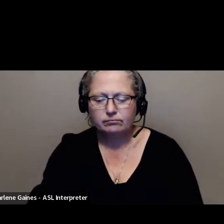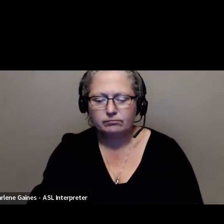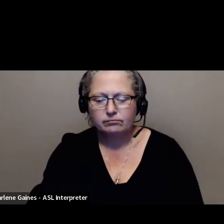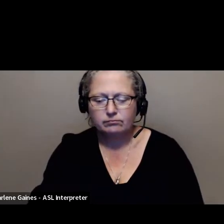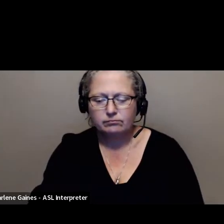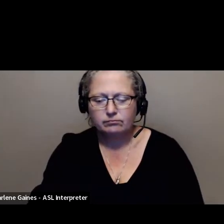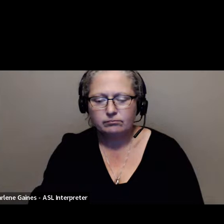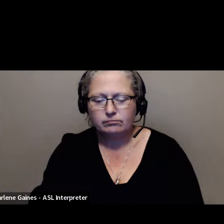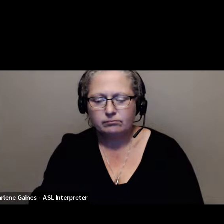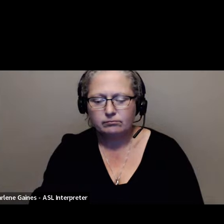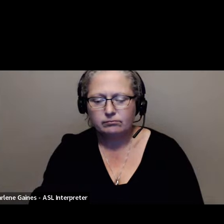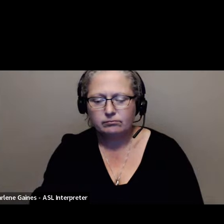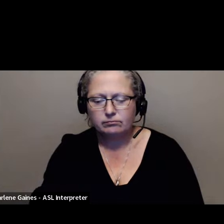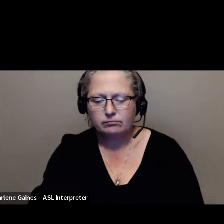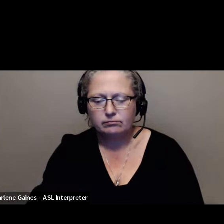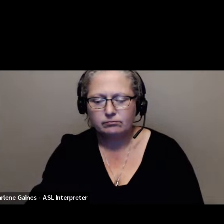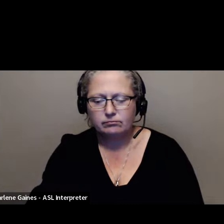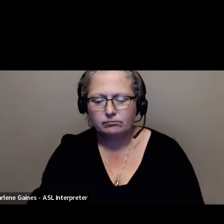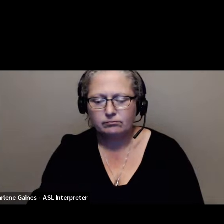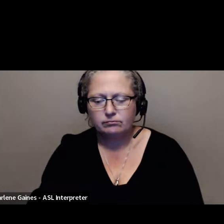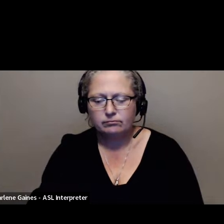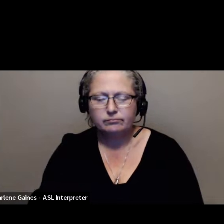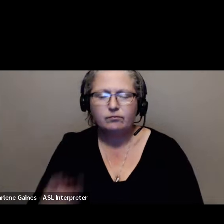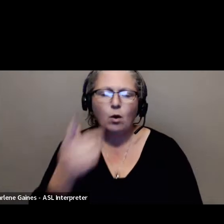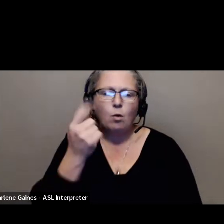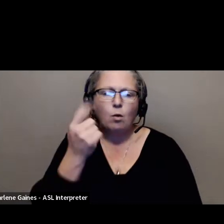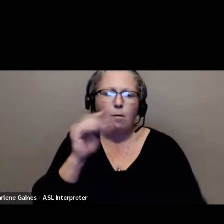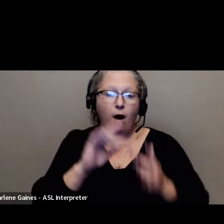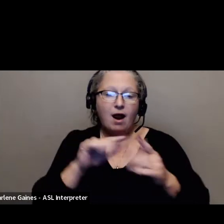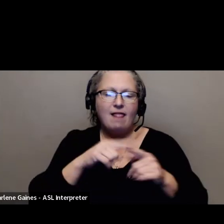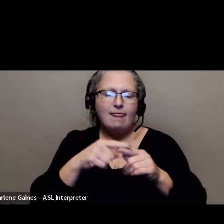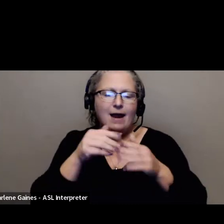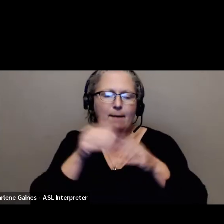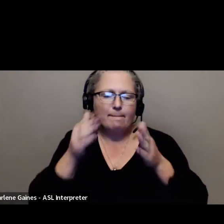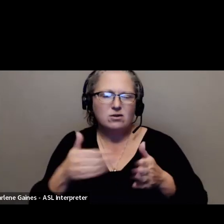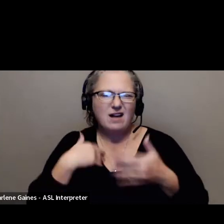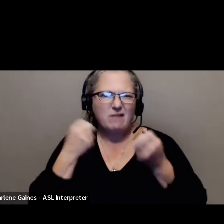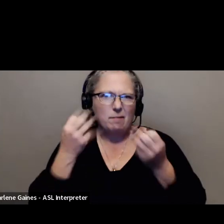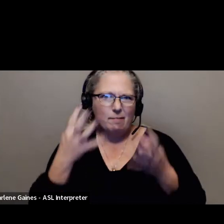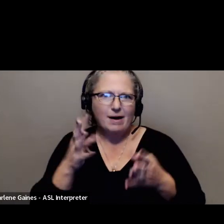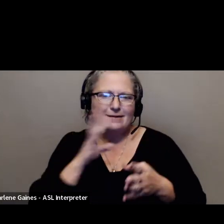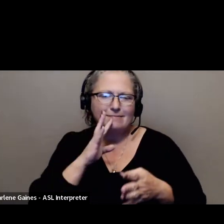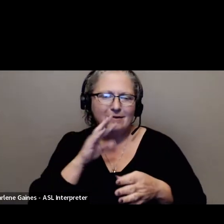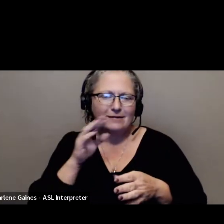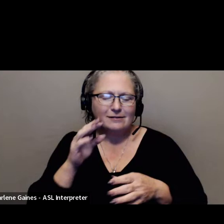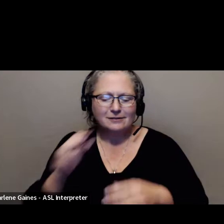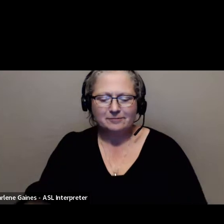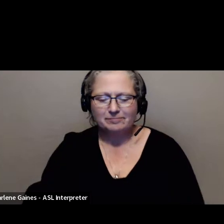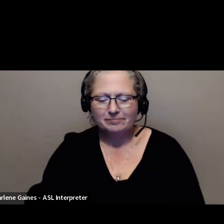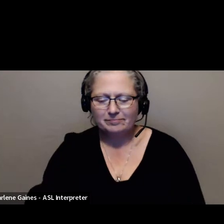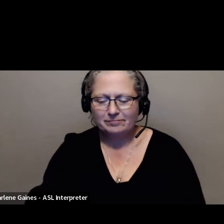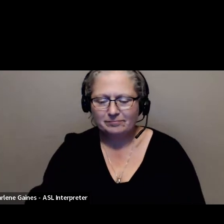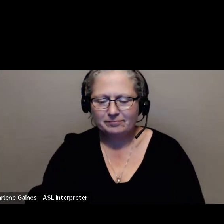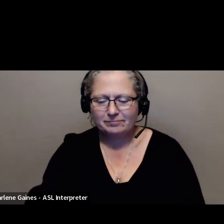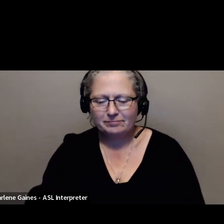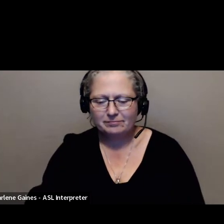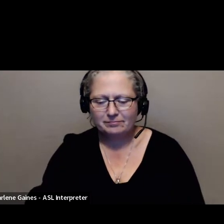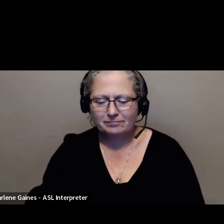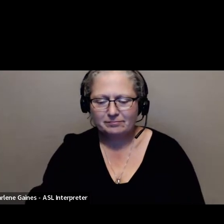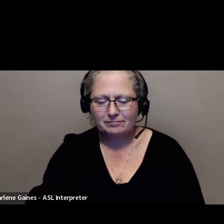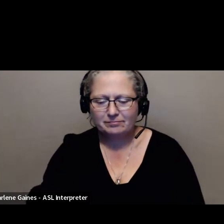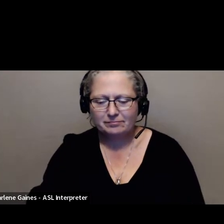I'm going to take one more online, and then we're going to go back in person. We still have many speakers to go, so please indulge our